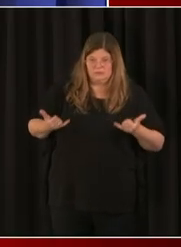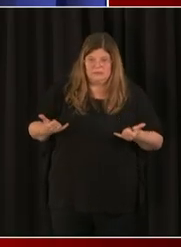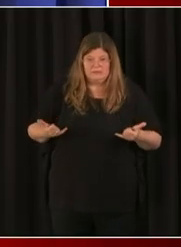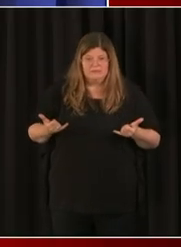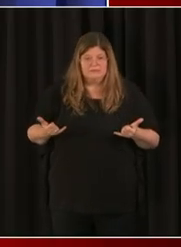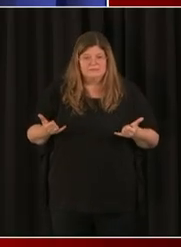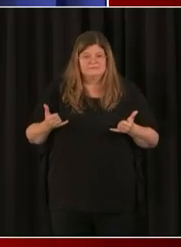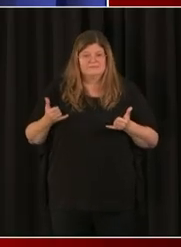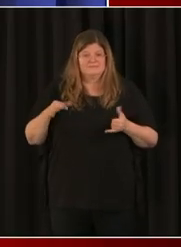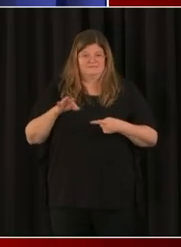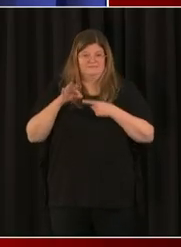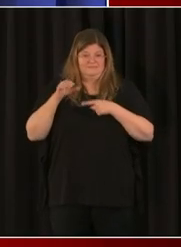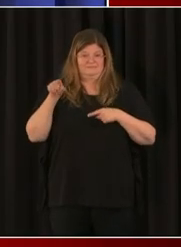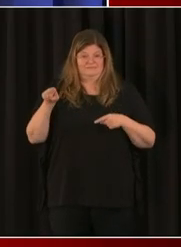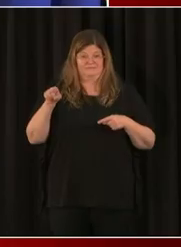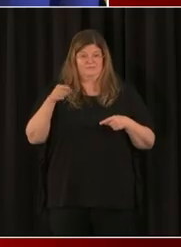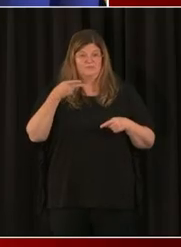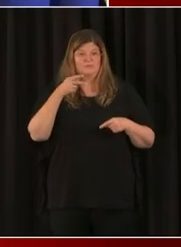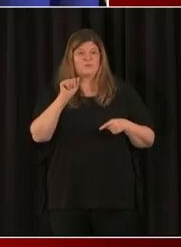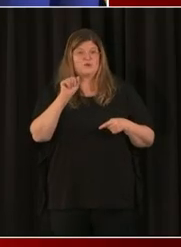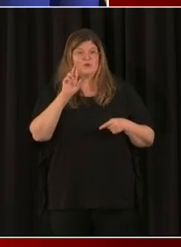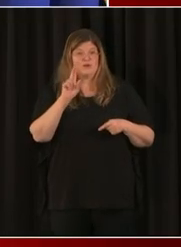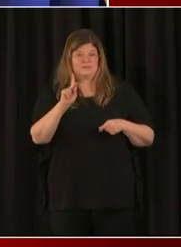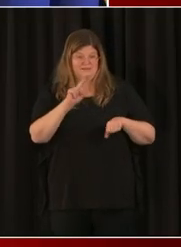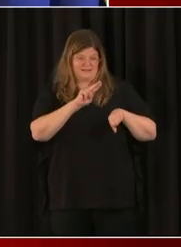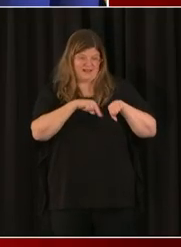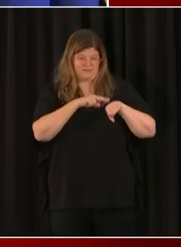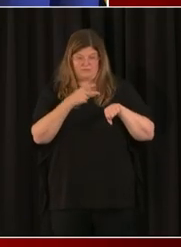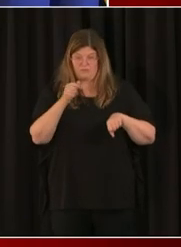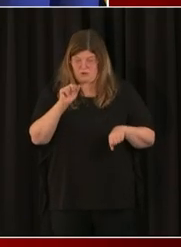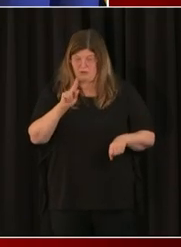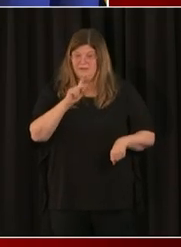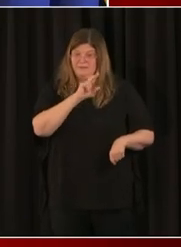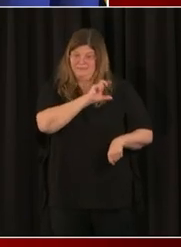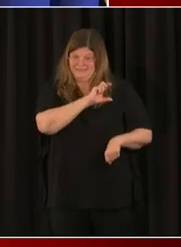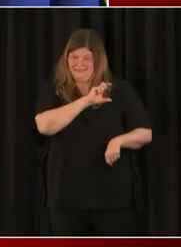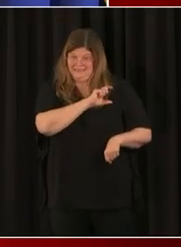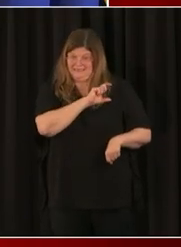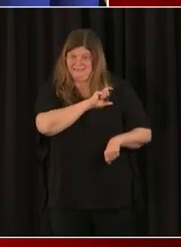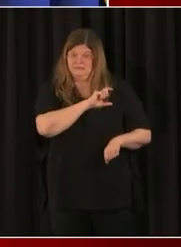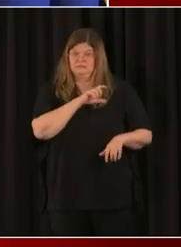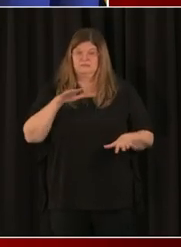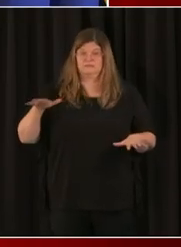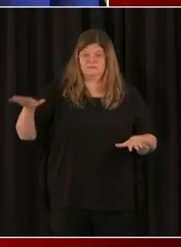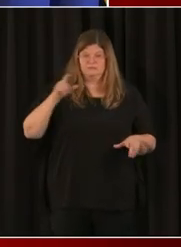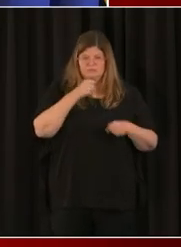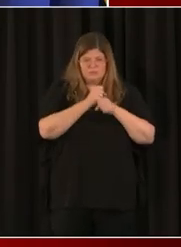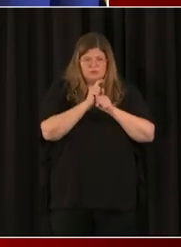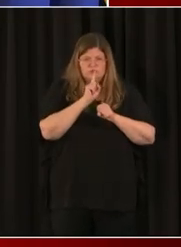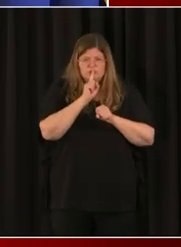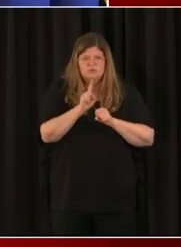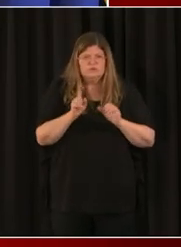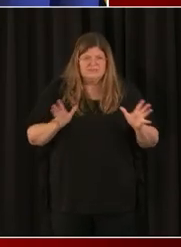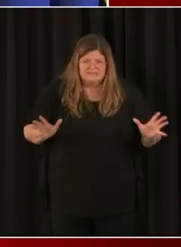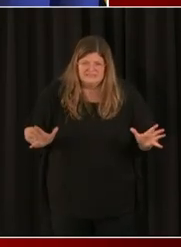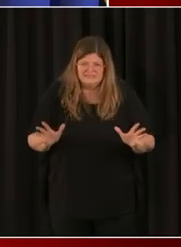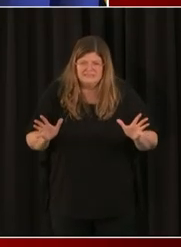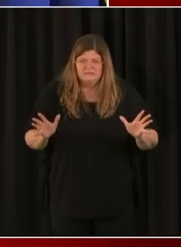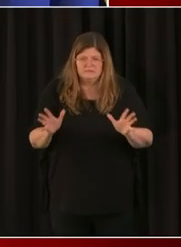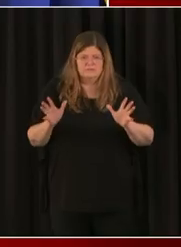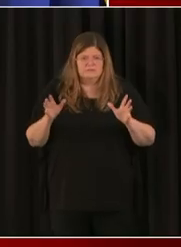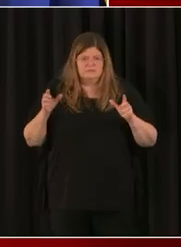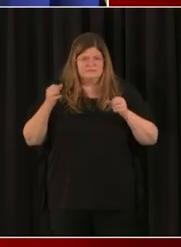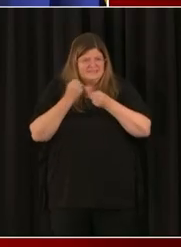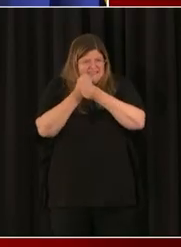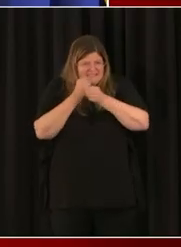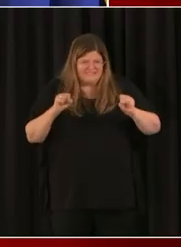Park Police, and making sure that we're sharing information. We are mobilizing all of our efforts to